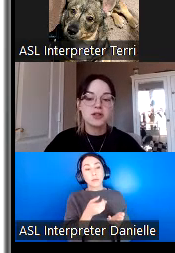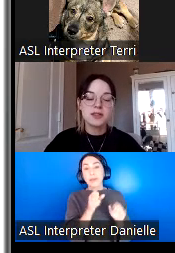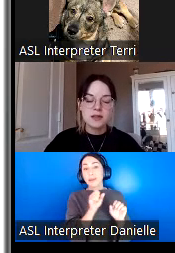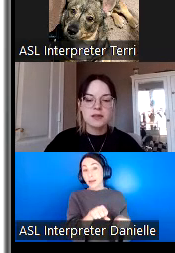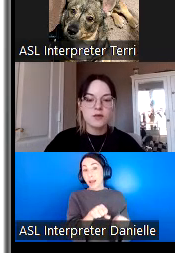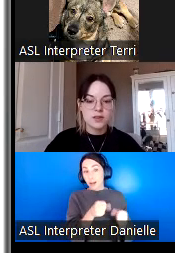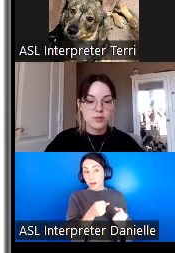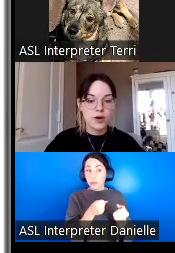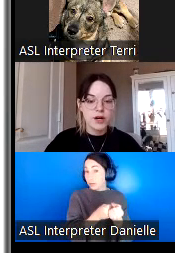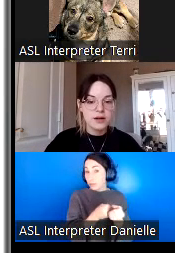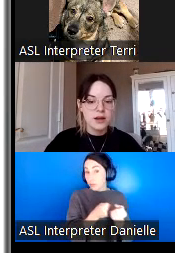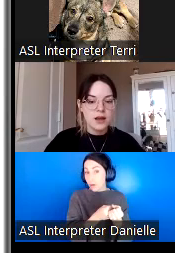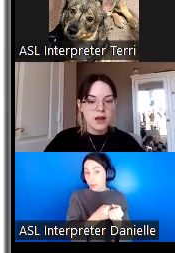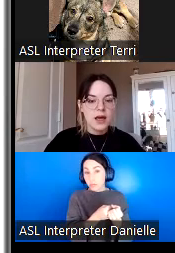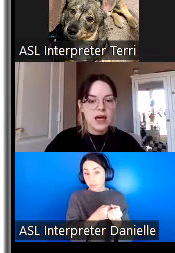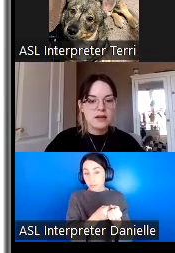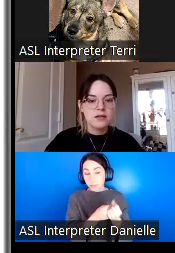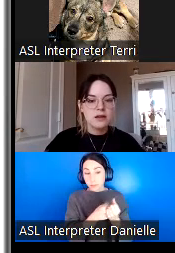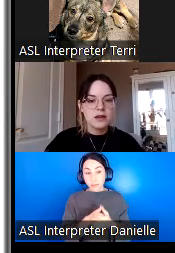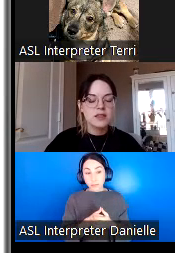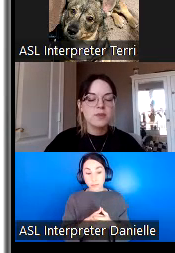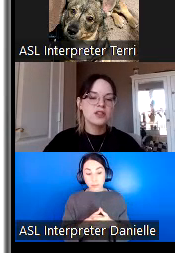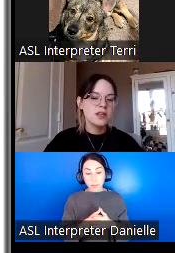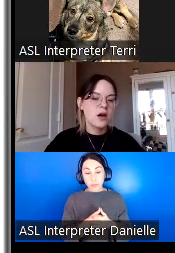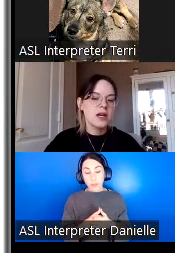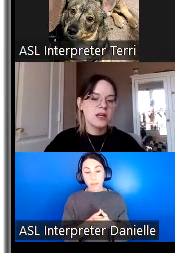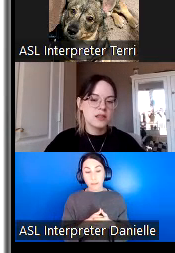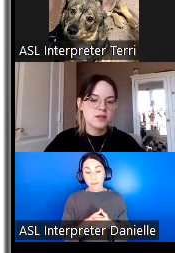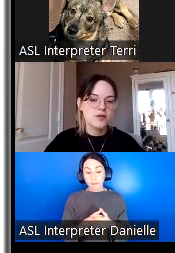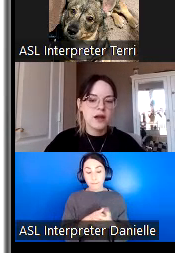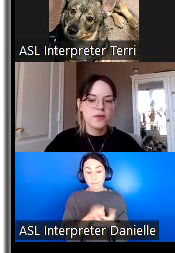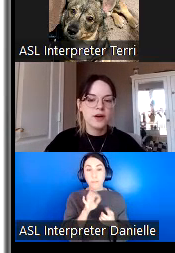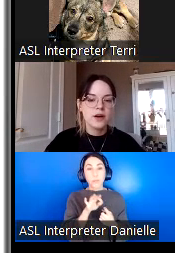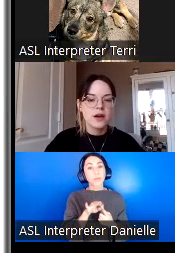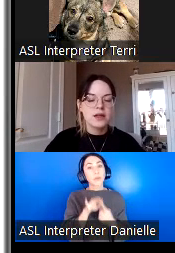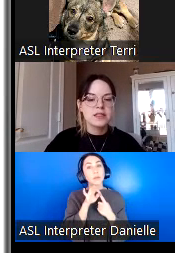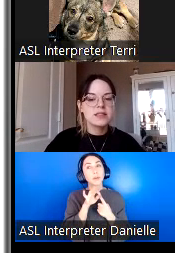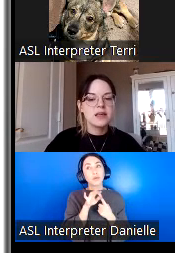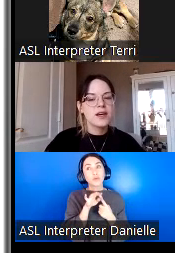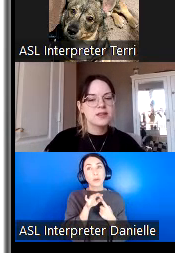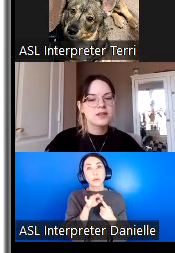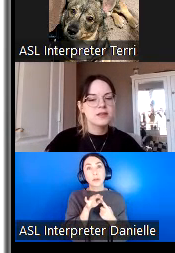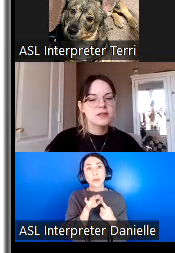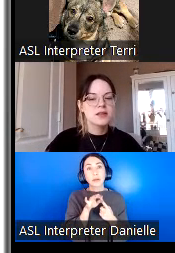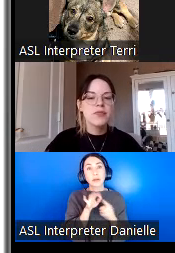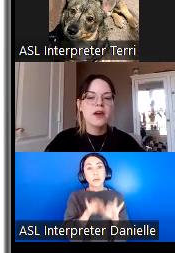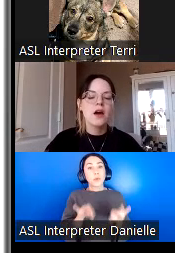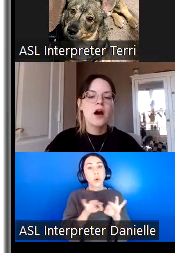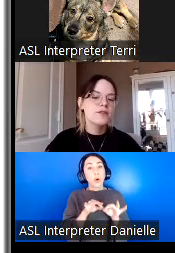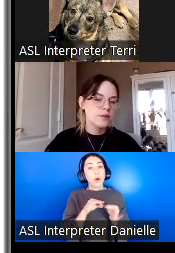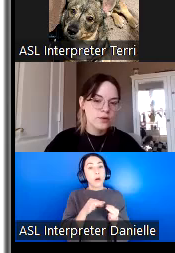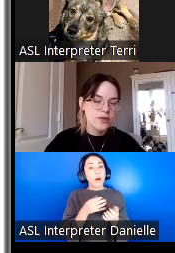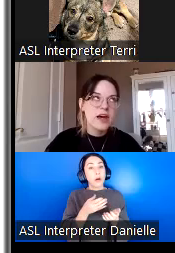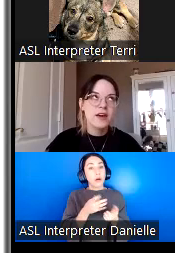provide additional assistance or support. And especially talking to the survivor to see if that's